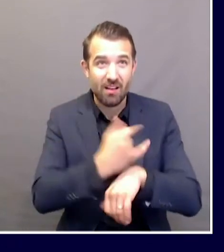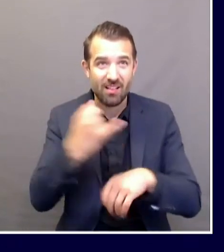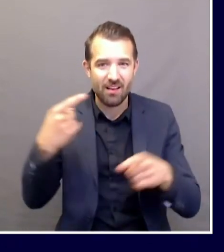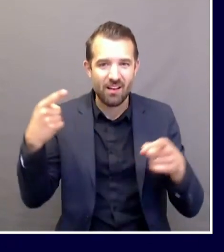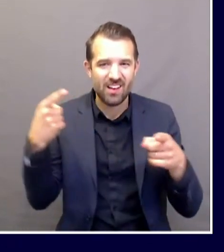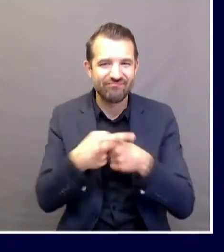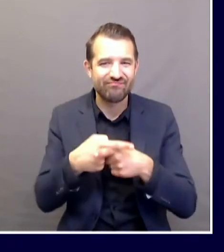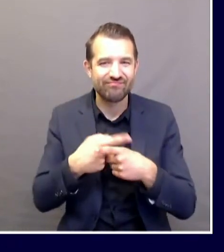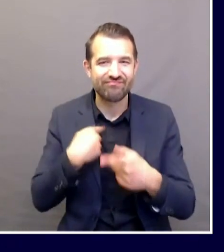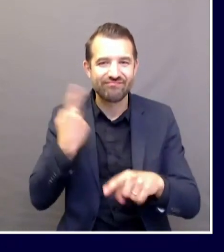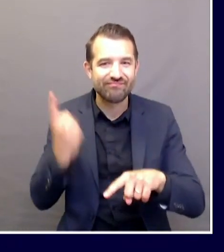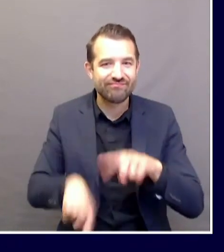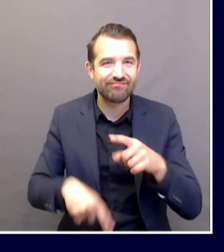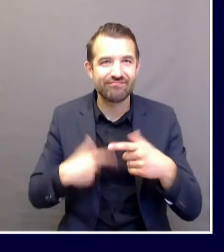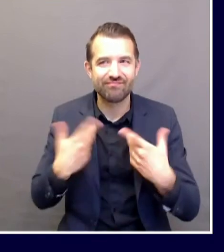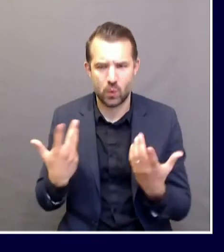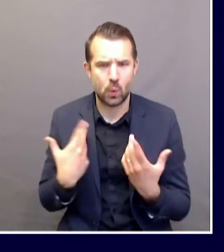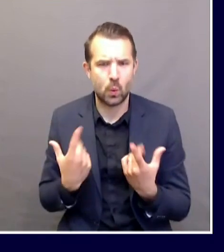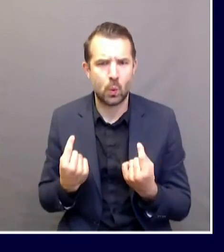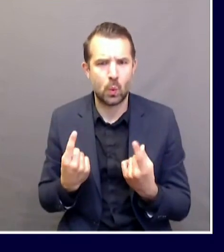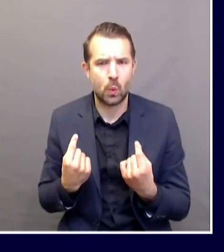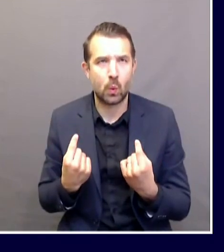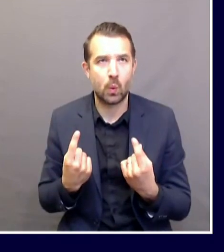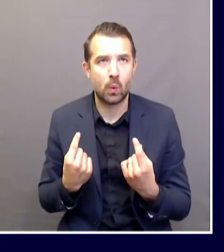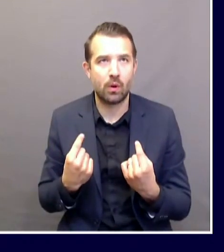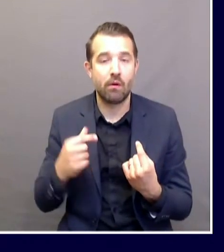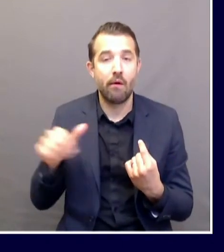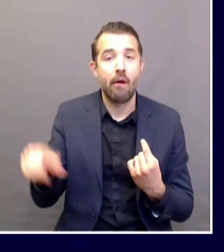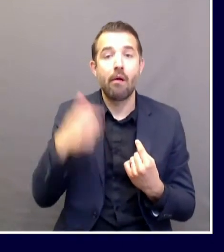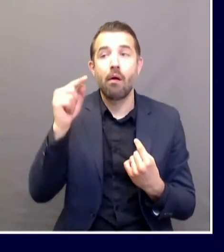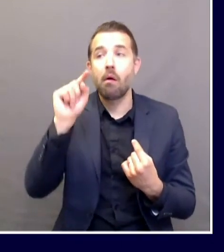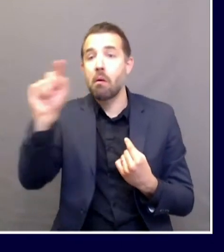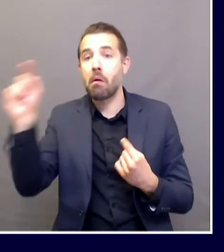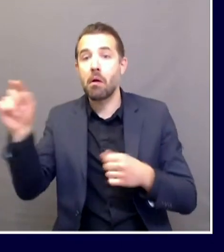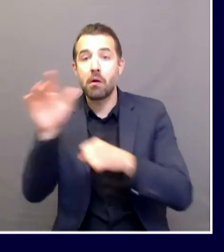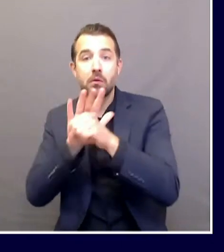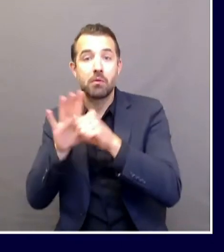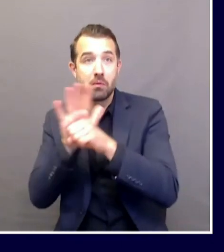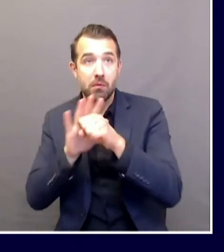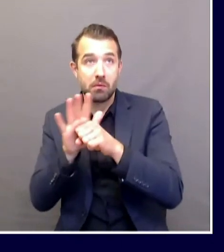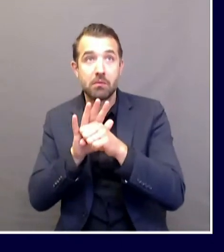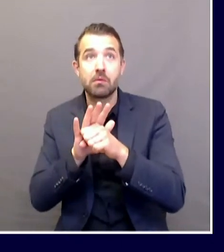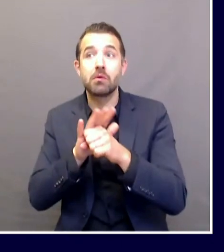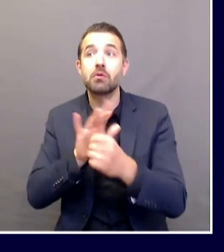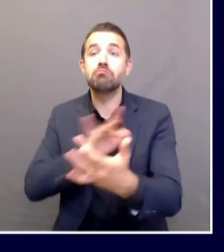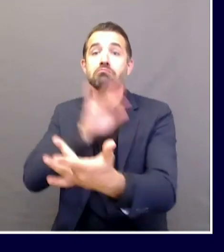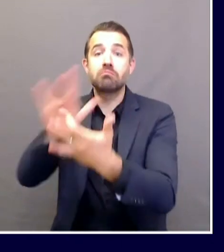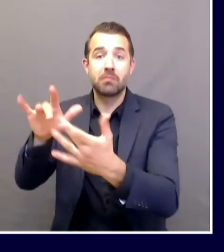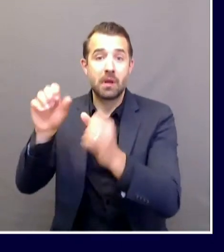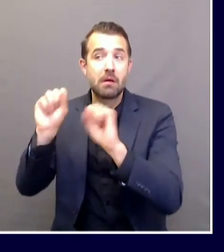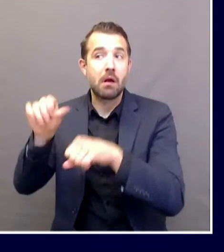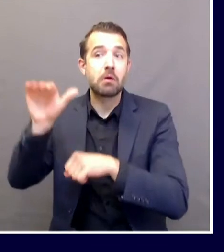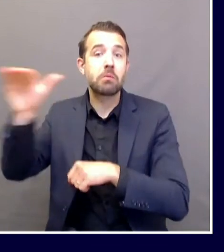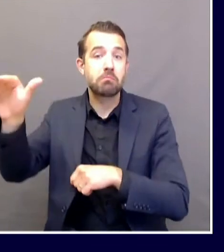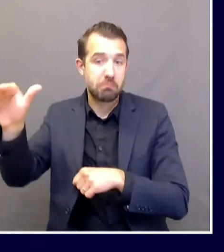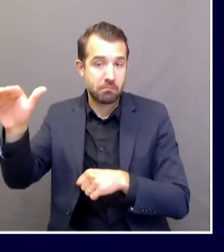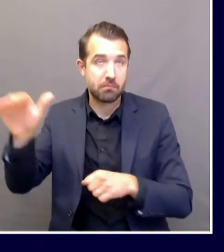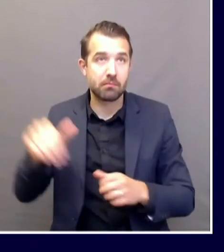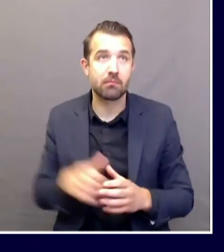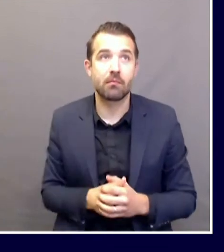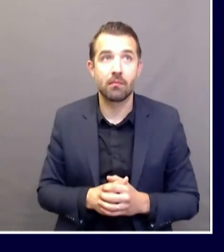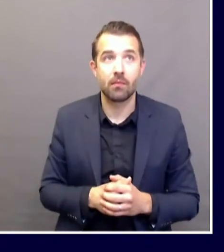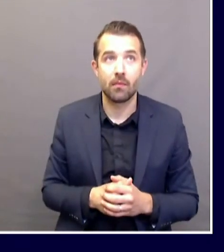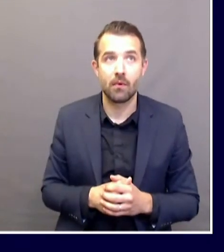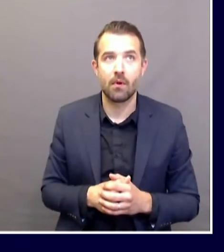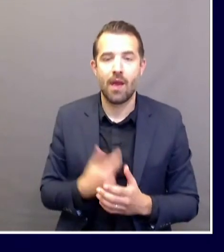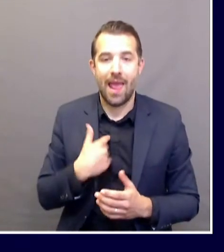shot, but that's not our preference. Our preference is that you get your second shot in the same way with the same folks that you got your